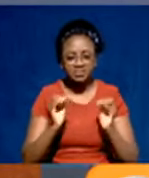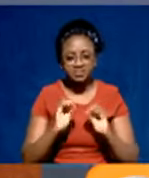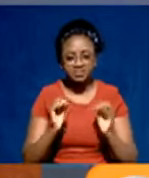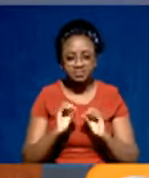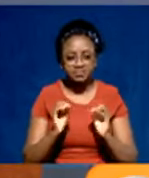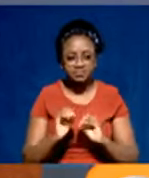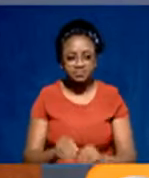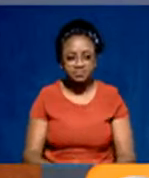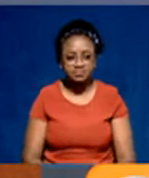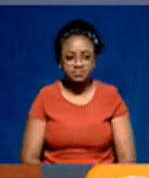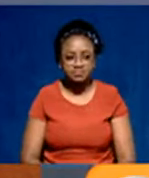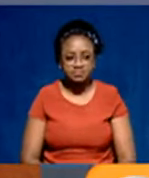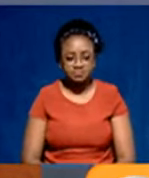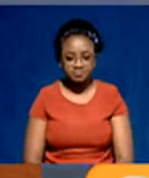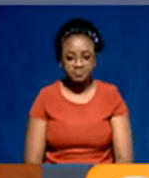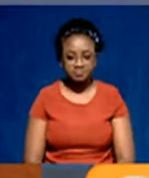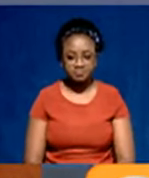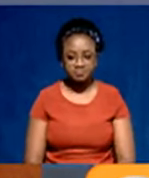Refiga.